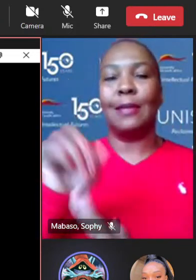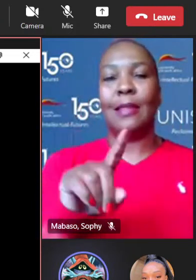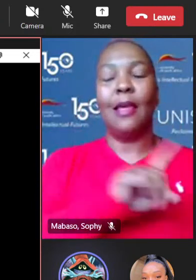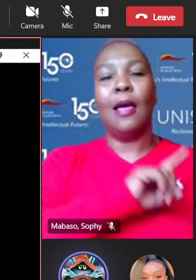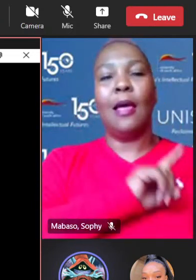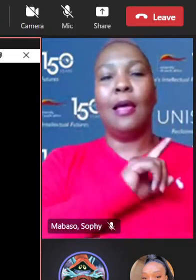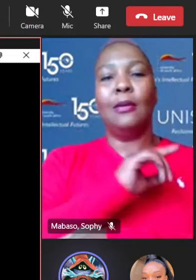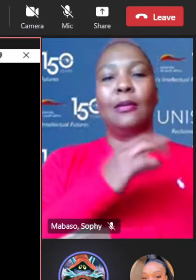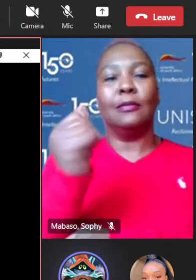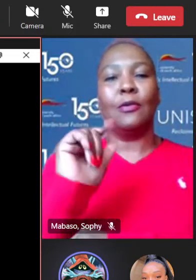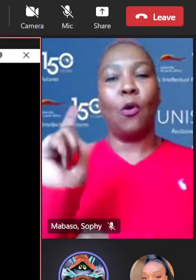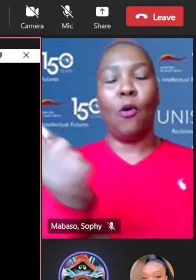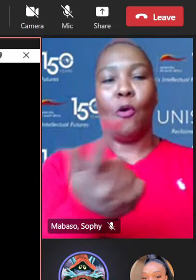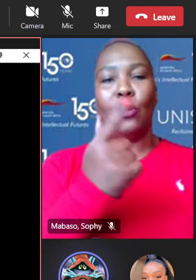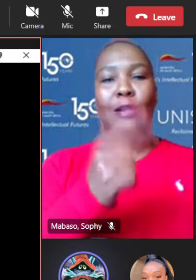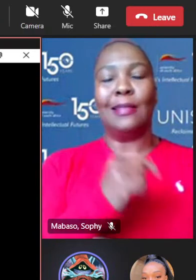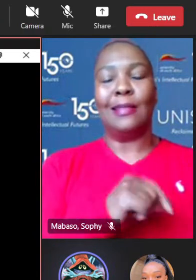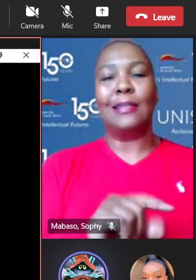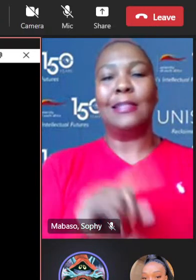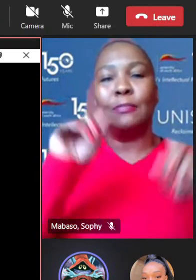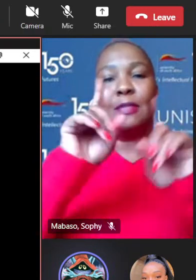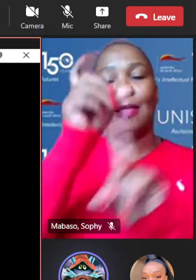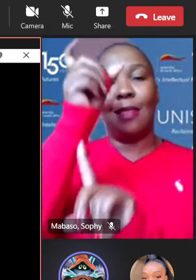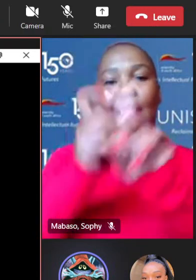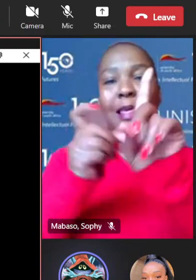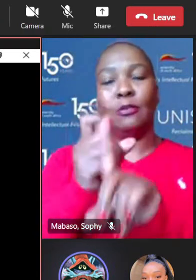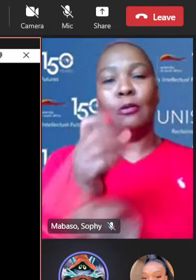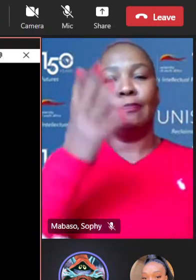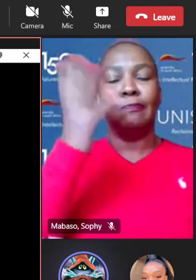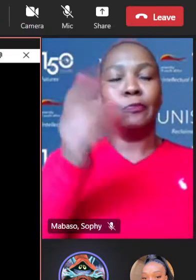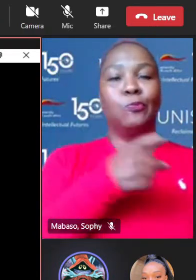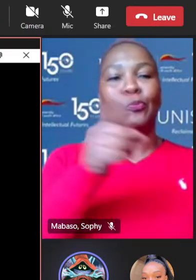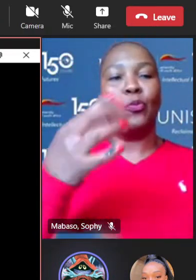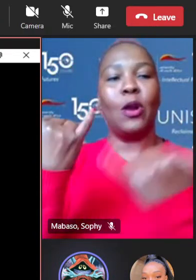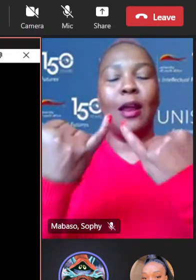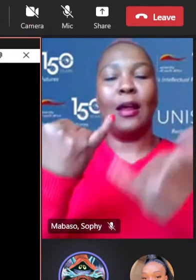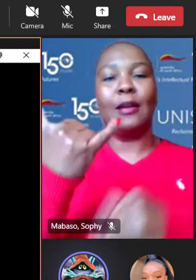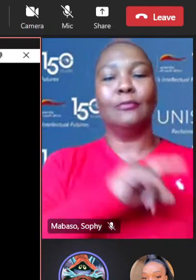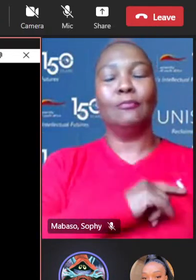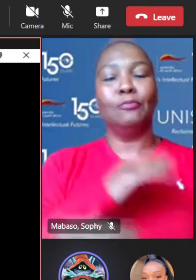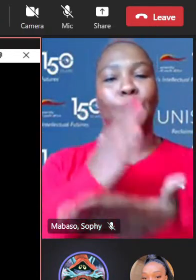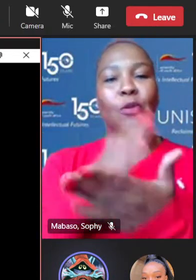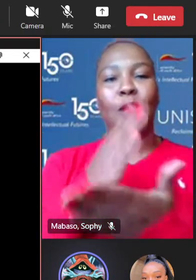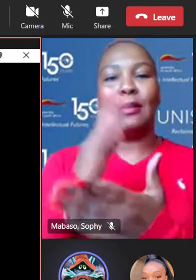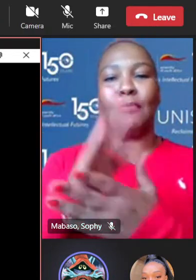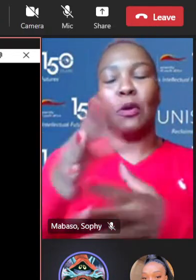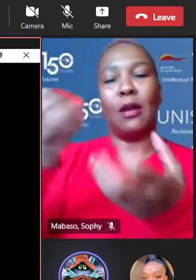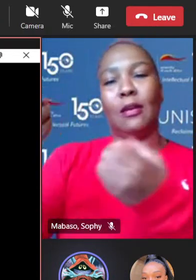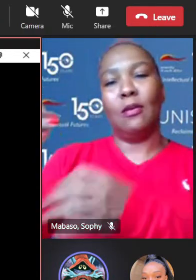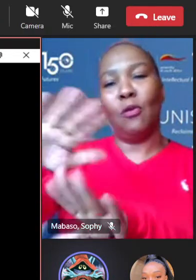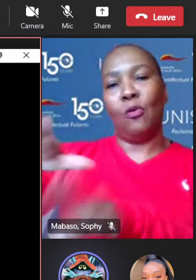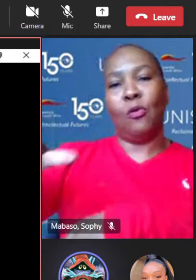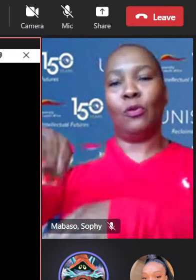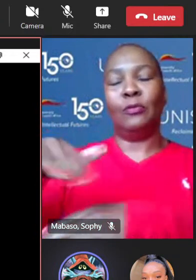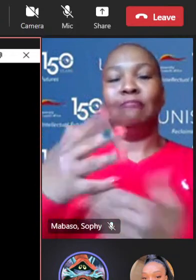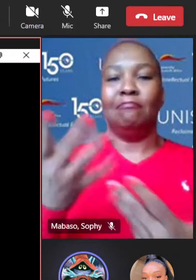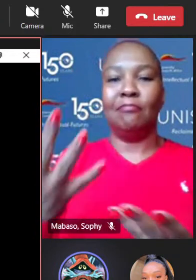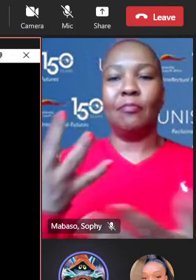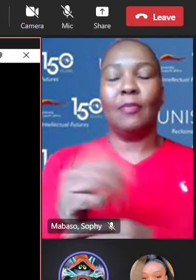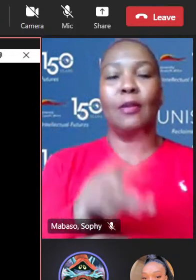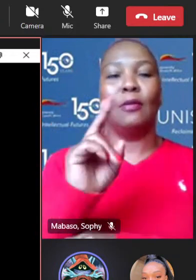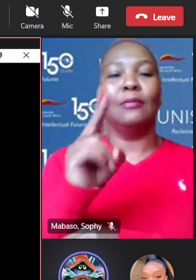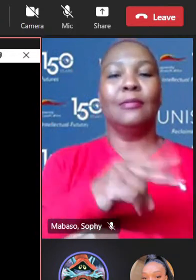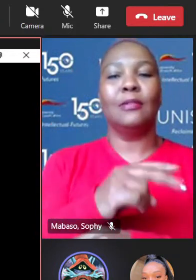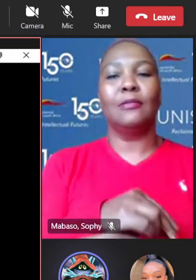all these experts here to come present to you today to ensure that you are not going to be left behind. Also, guys, please